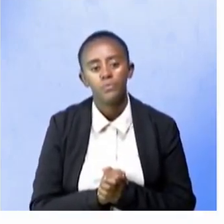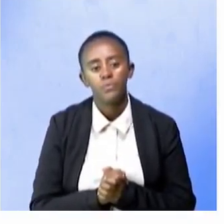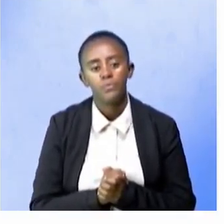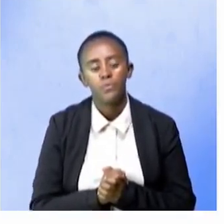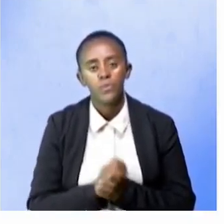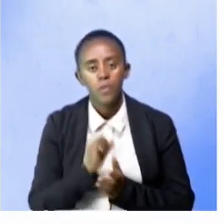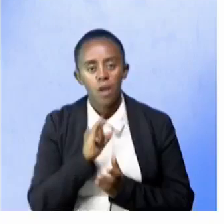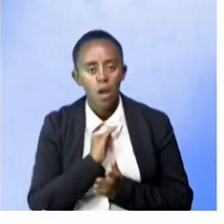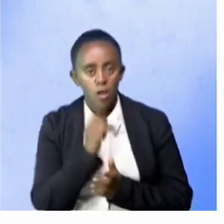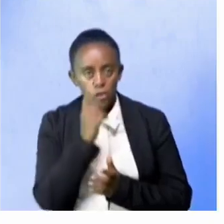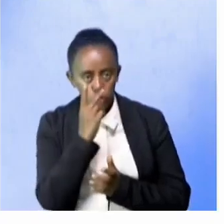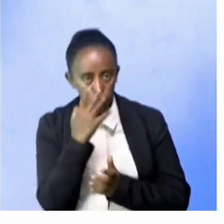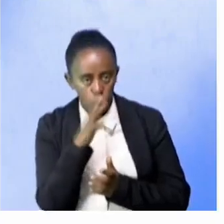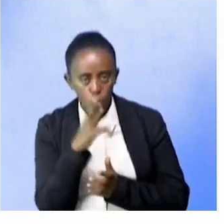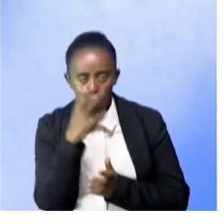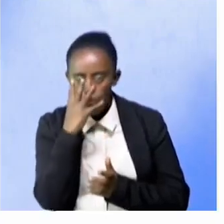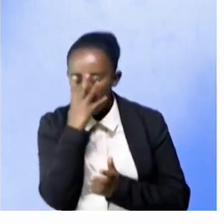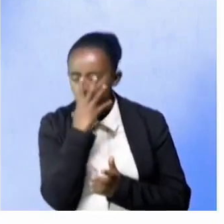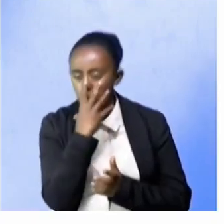garden